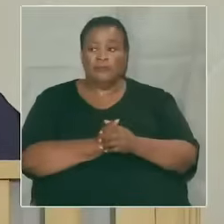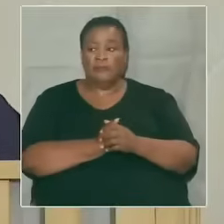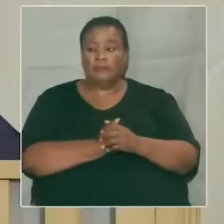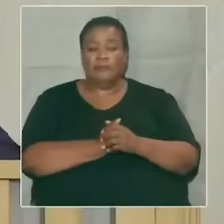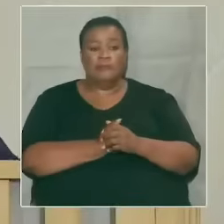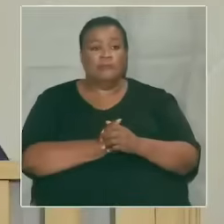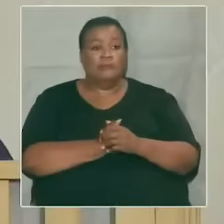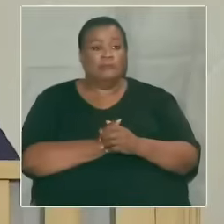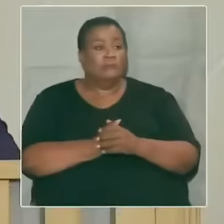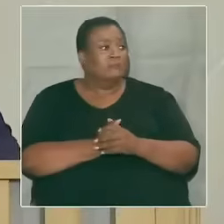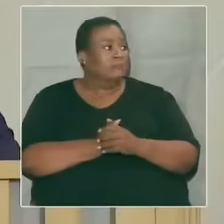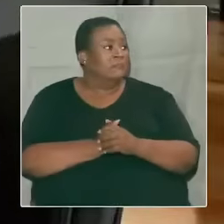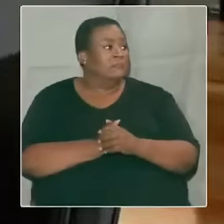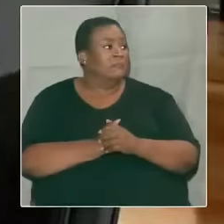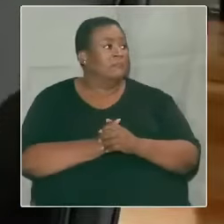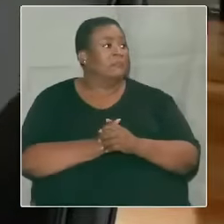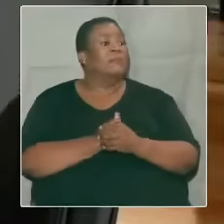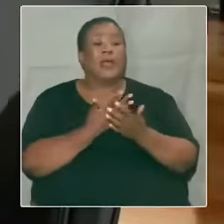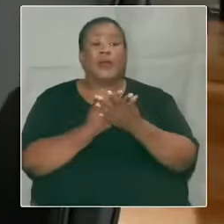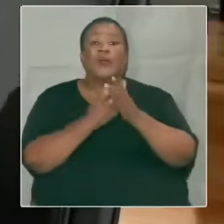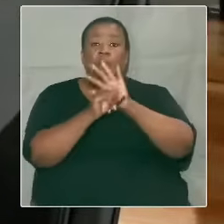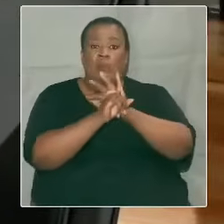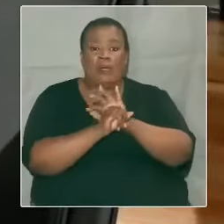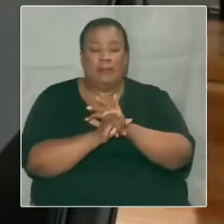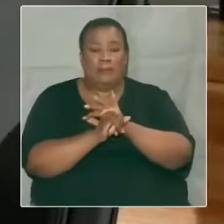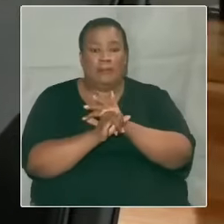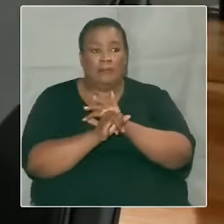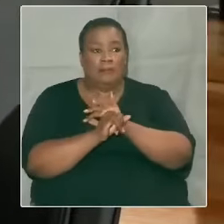thank you, Chair. I could pick up that